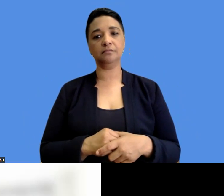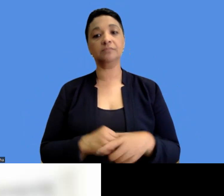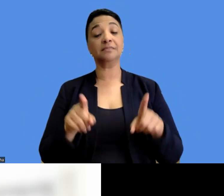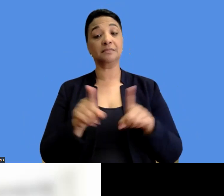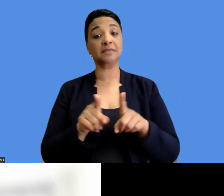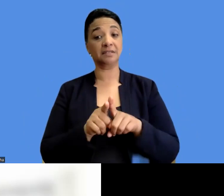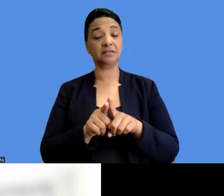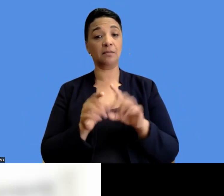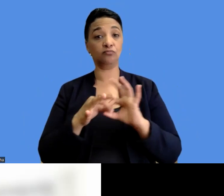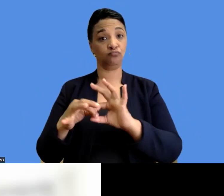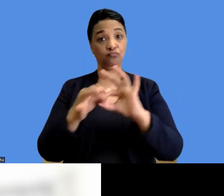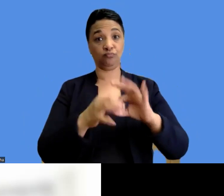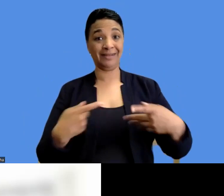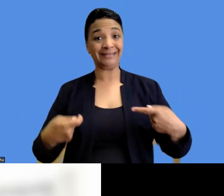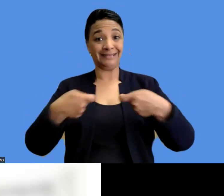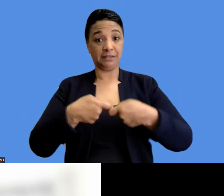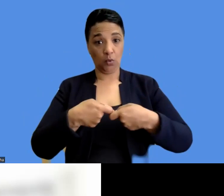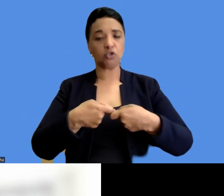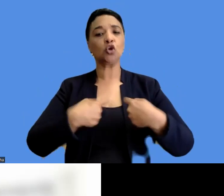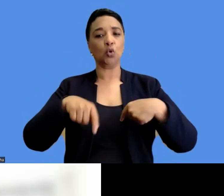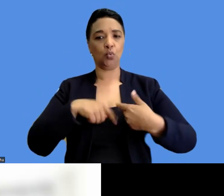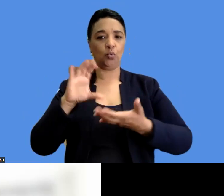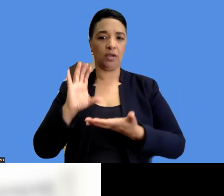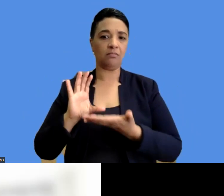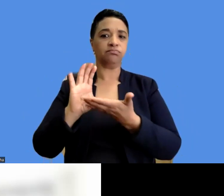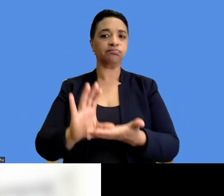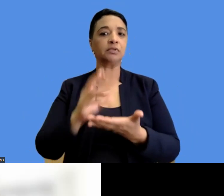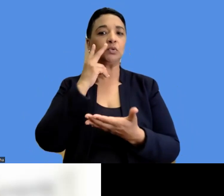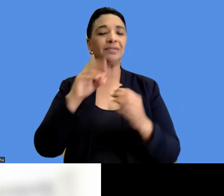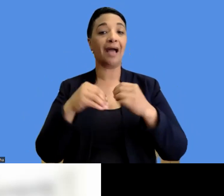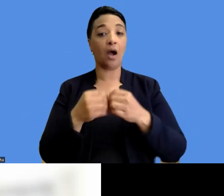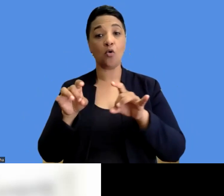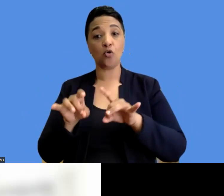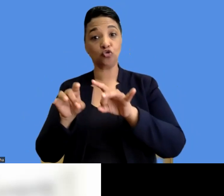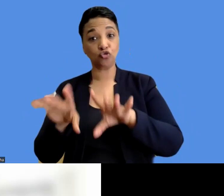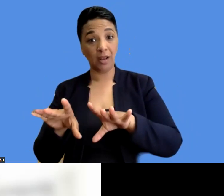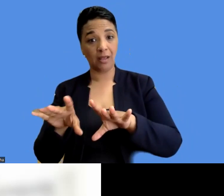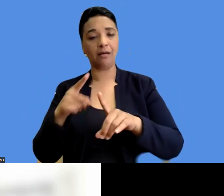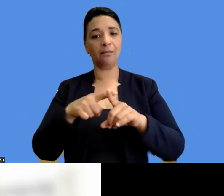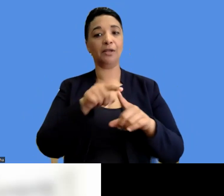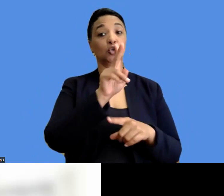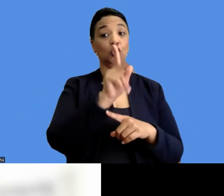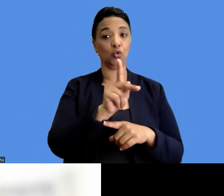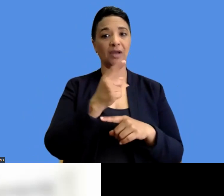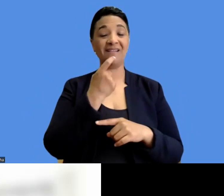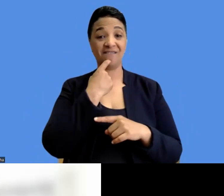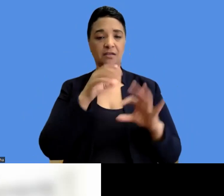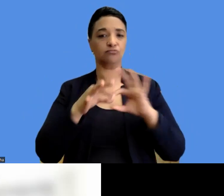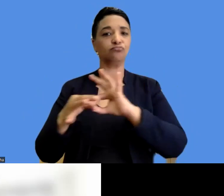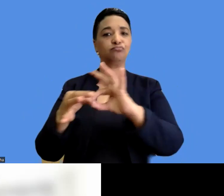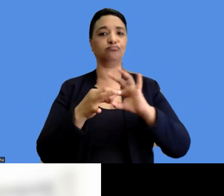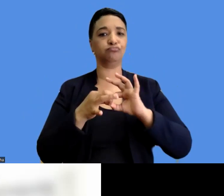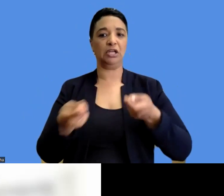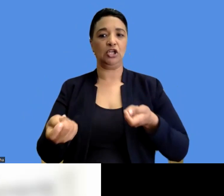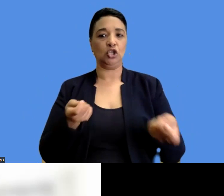UK, Finland co-chairs a broader group of friends to the Humanitarian Disability Charter in Geneva. And